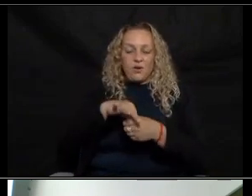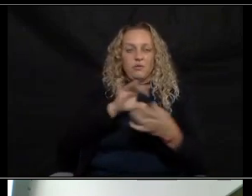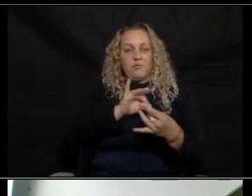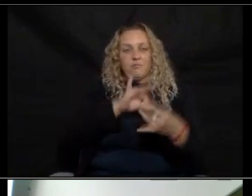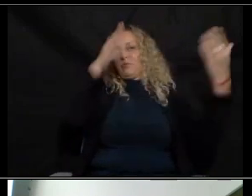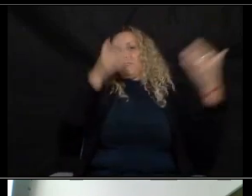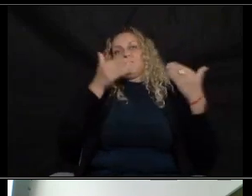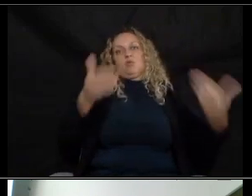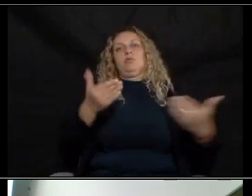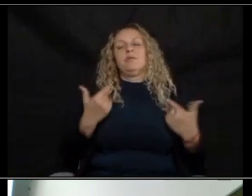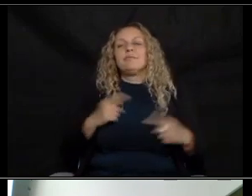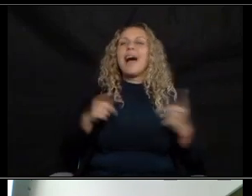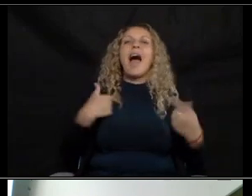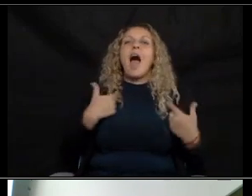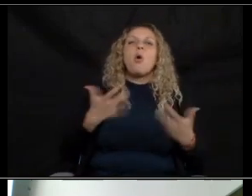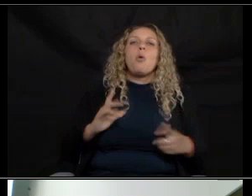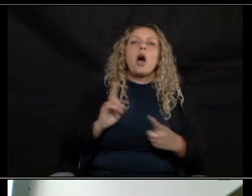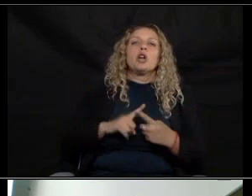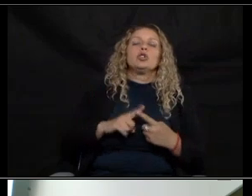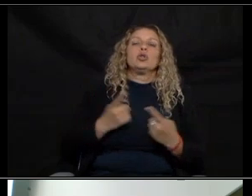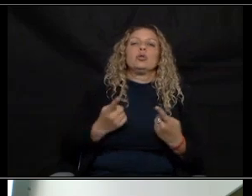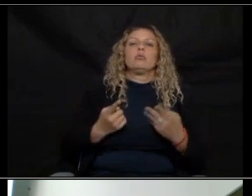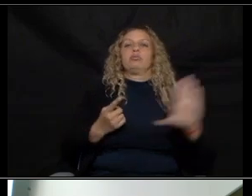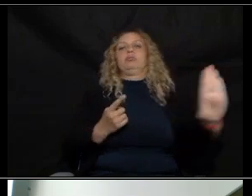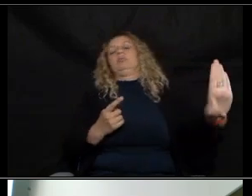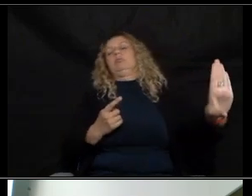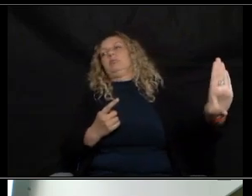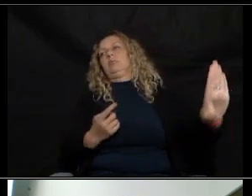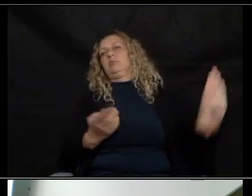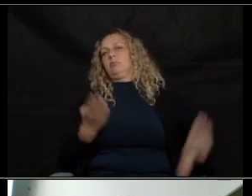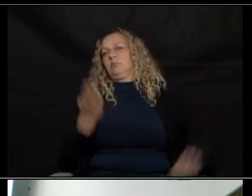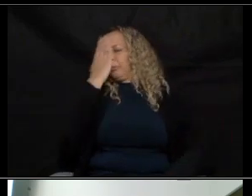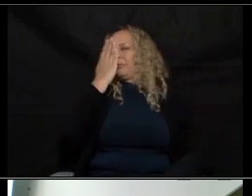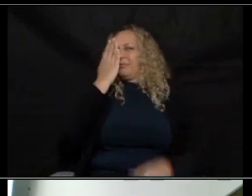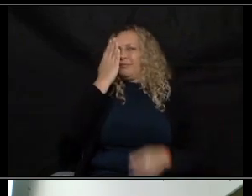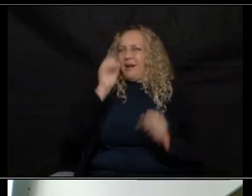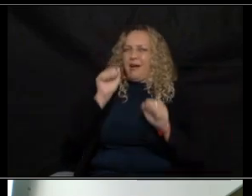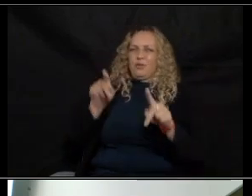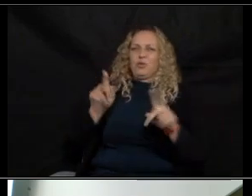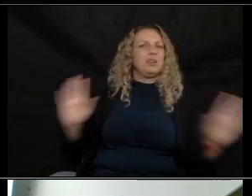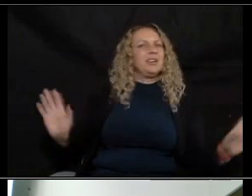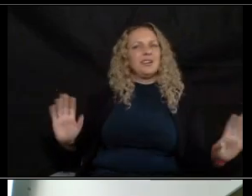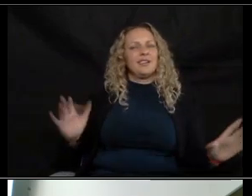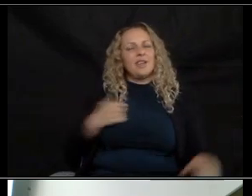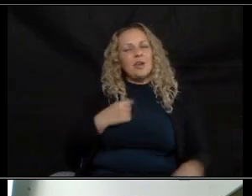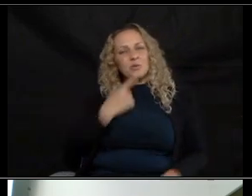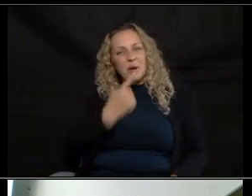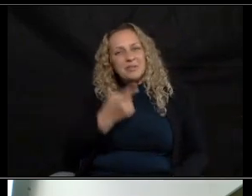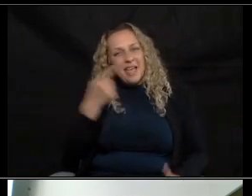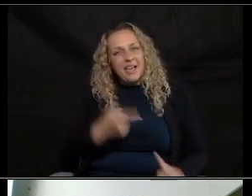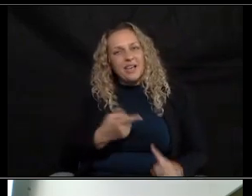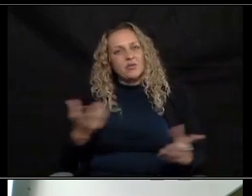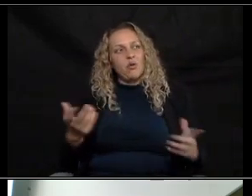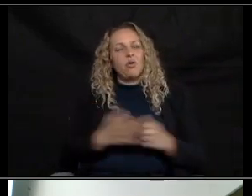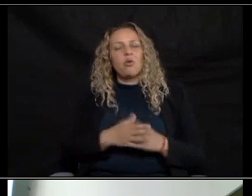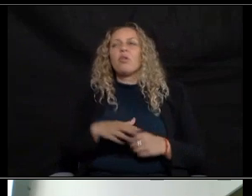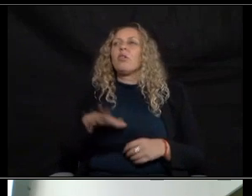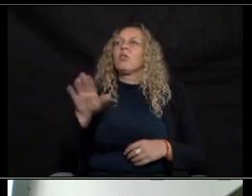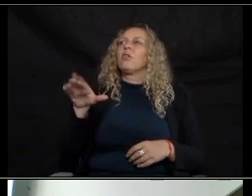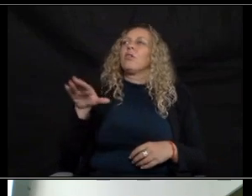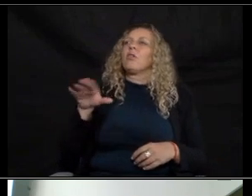and move on. But I don't want to shut the door where there may be an opportunity. That's what I'm saying. So, Mayor. That's